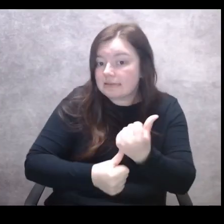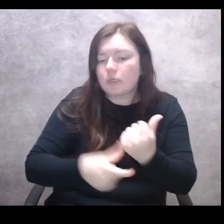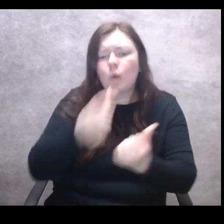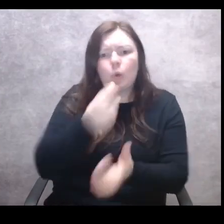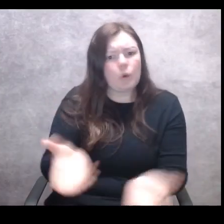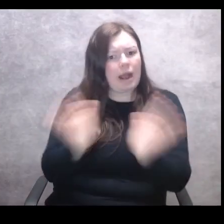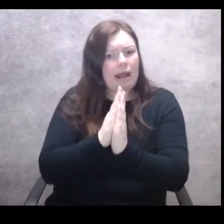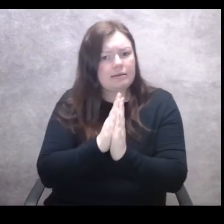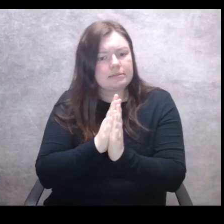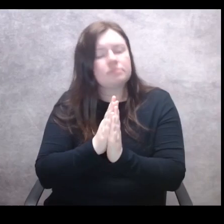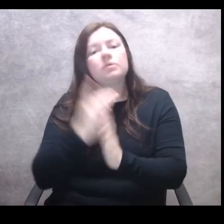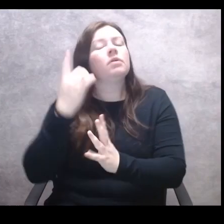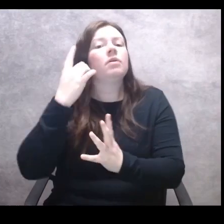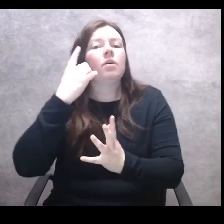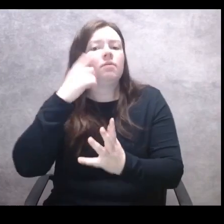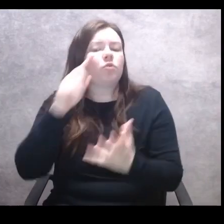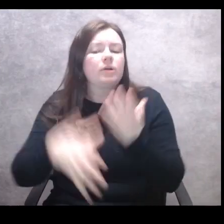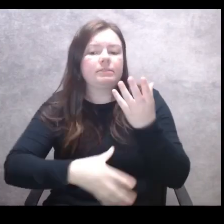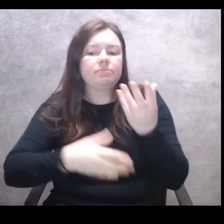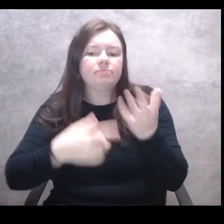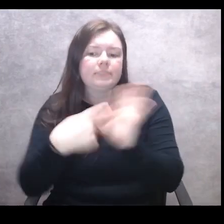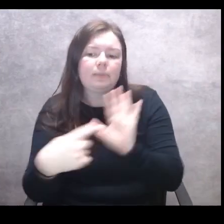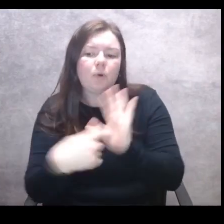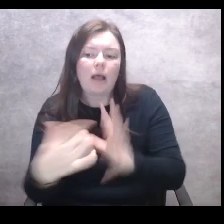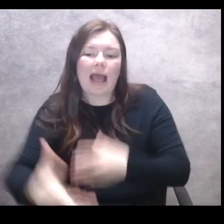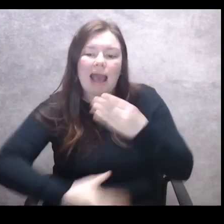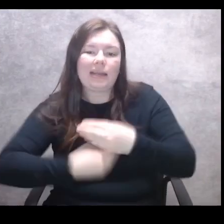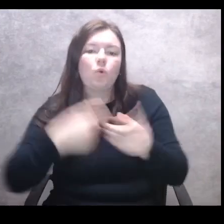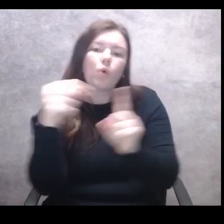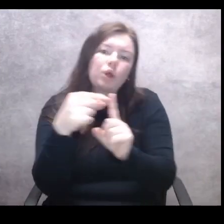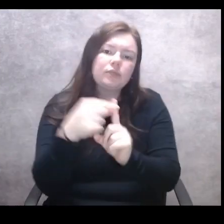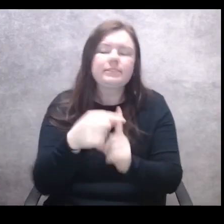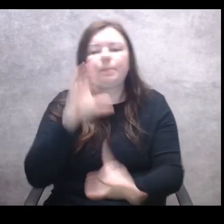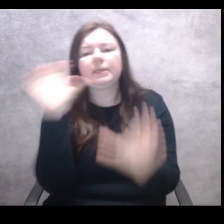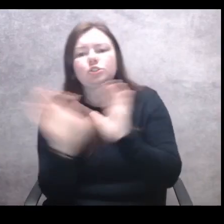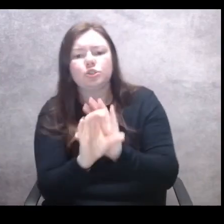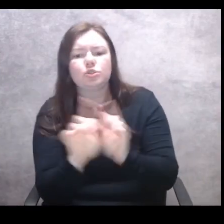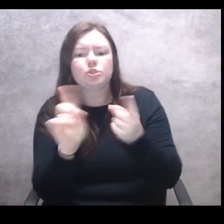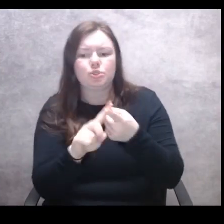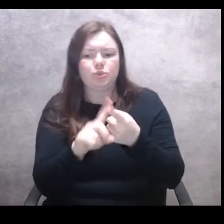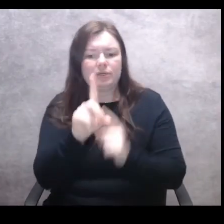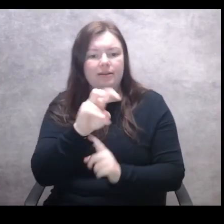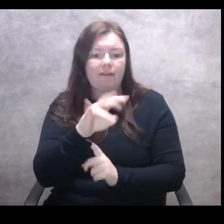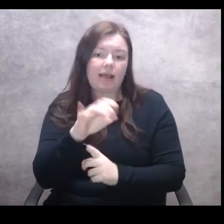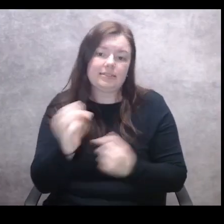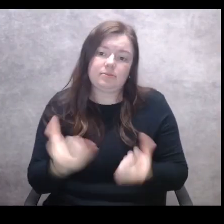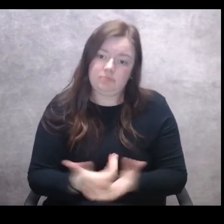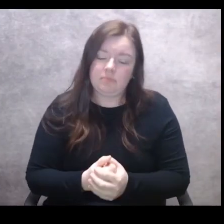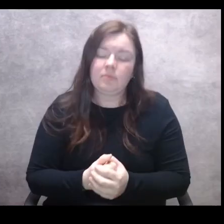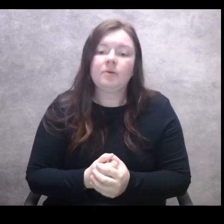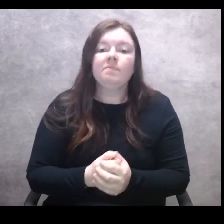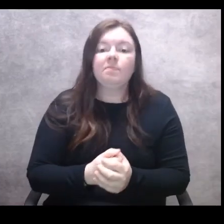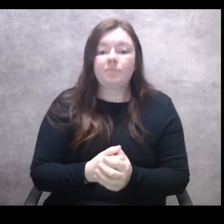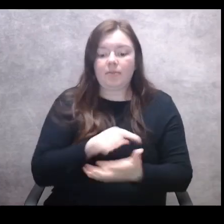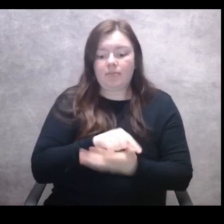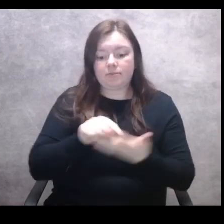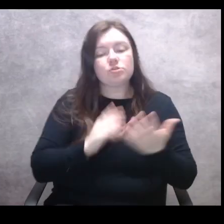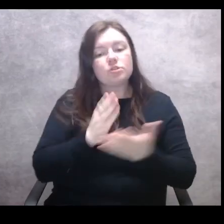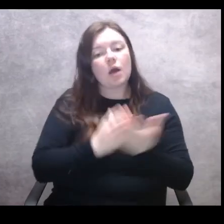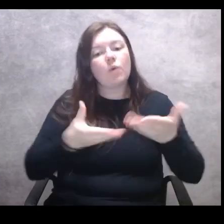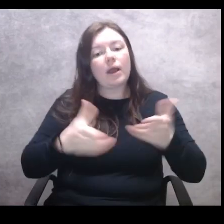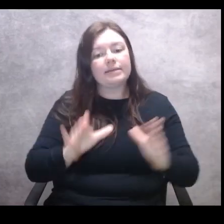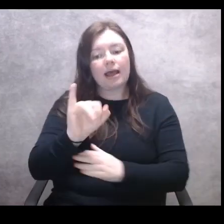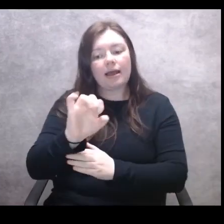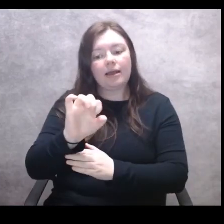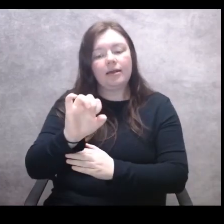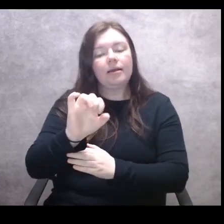such as adding words and pictures to a communication board or device. These are just some of the ways ARCs